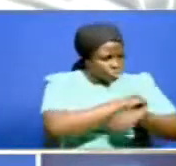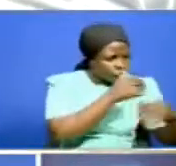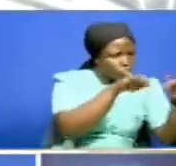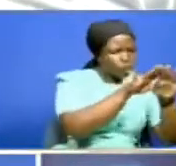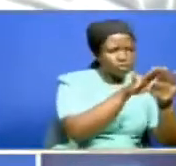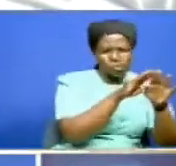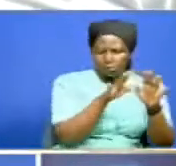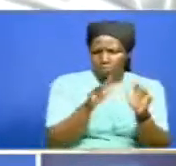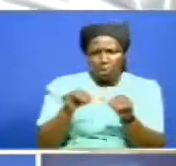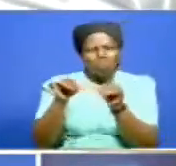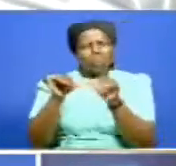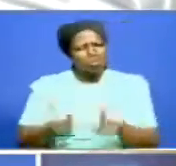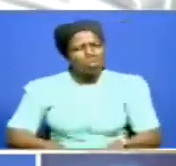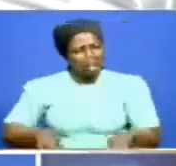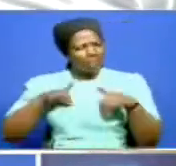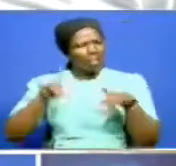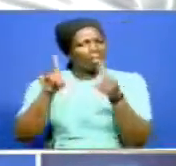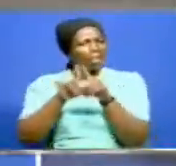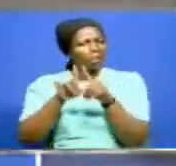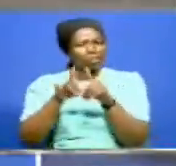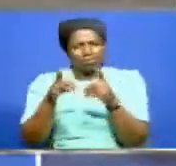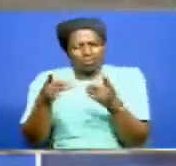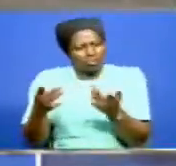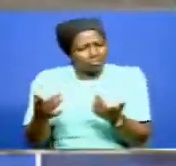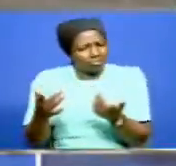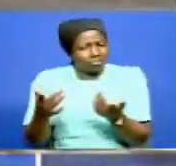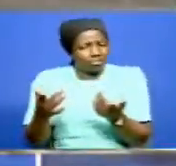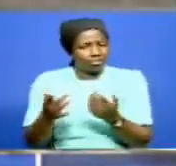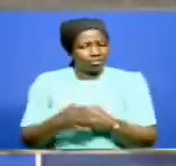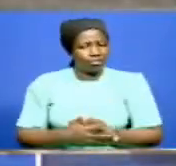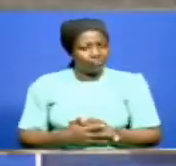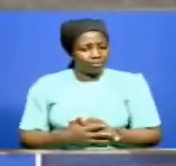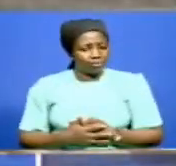we just leave the way we are? Otherwise, we are on a time bomb. Kamchi Menza for Channel One News.